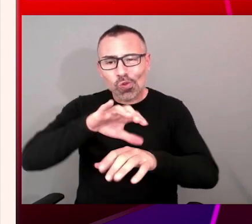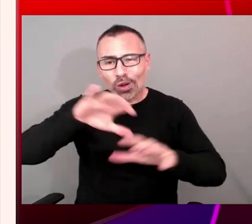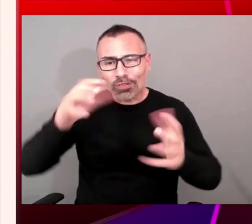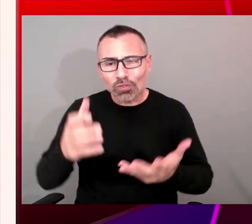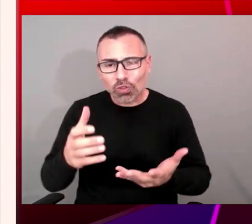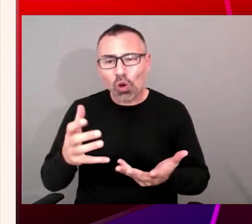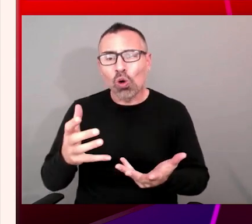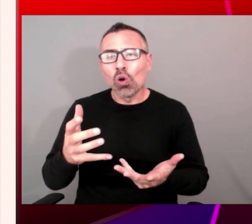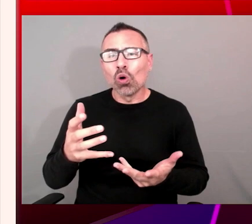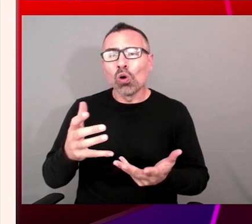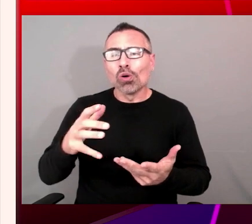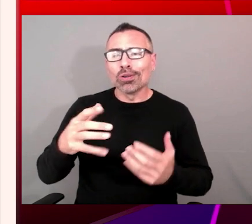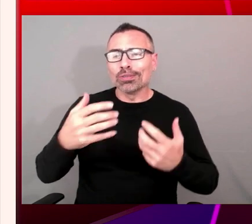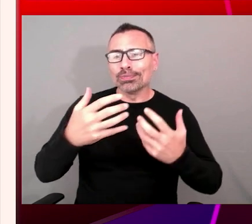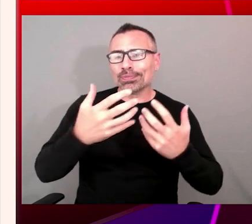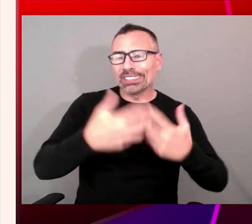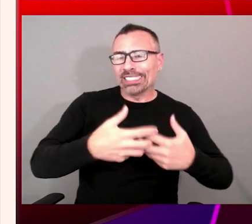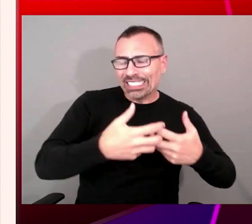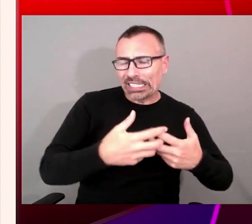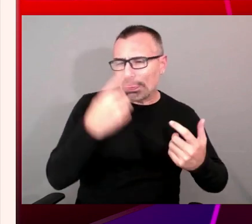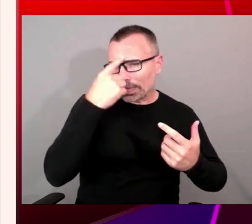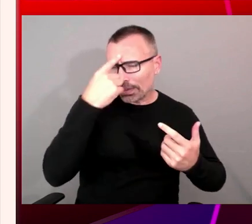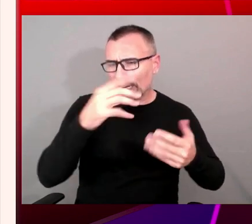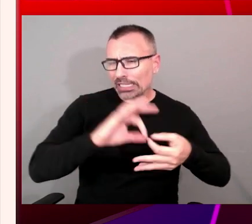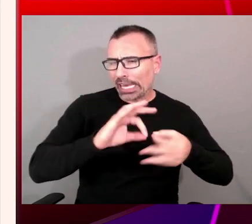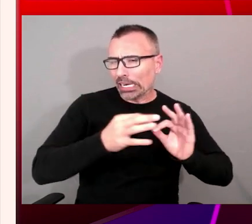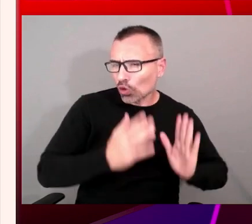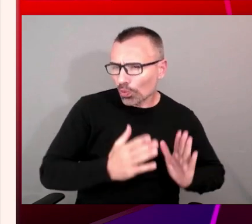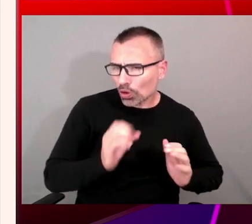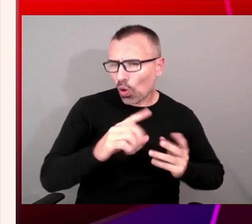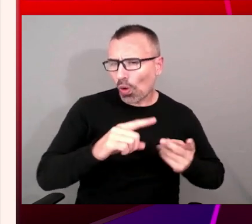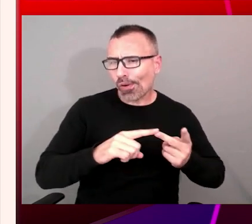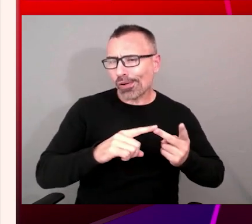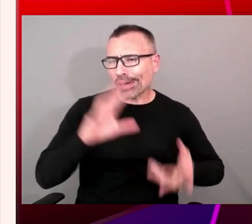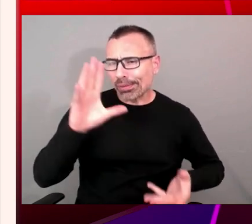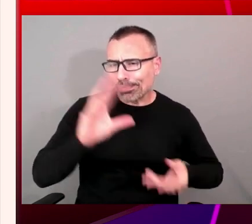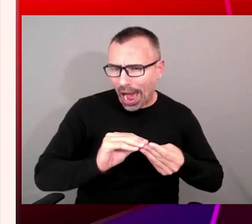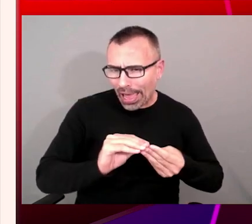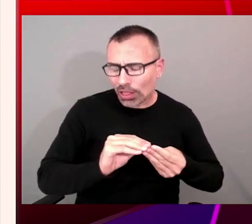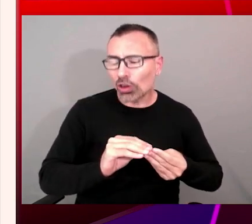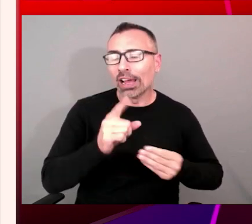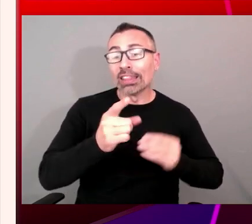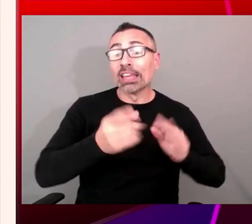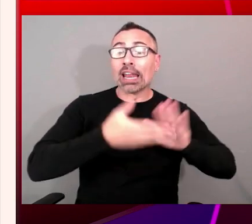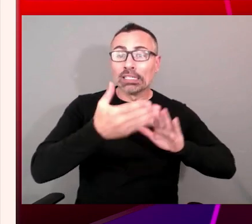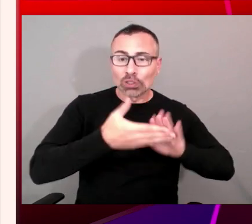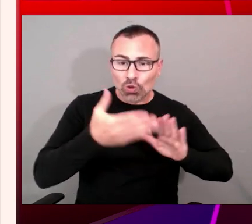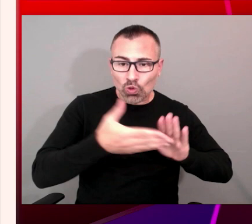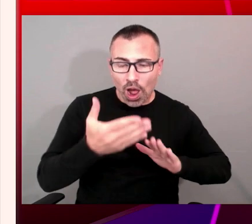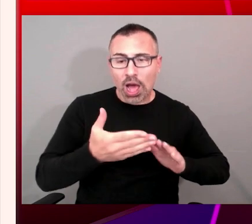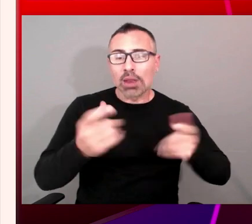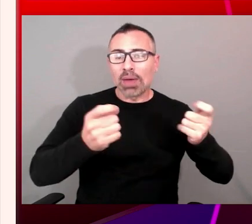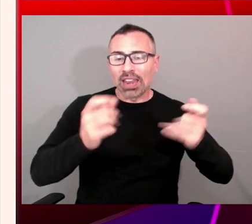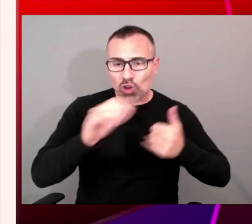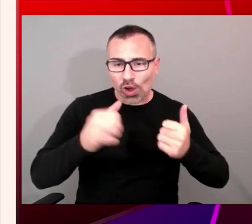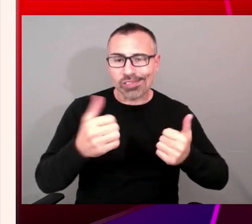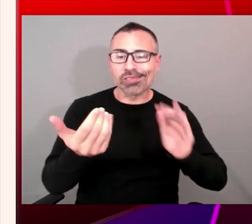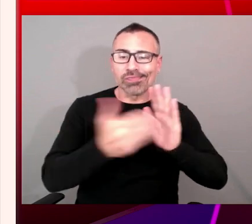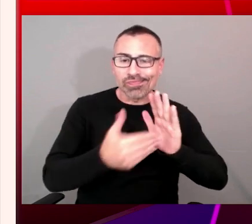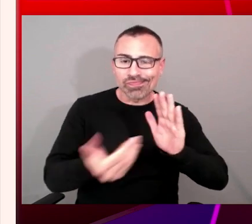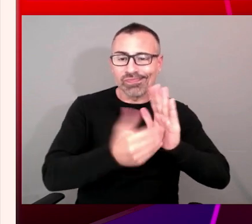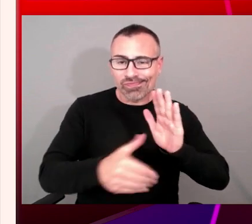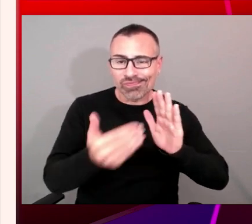as an interpreter or a compiler, get it to run, and that has to manage all the retries, all the running, all that stuff.